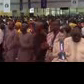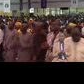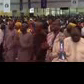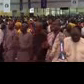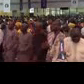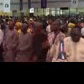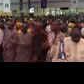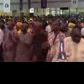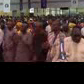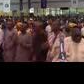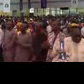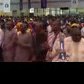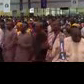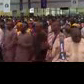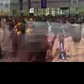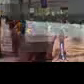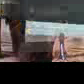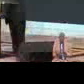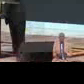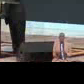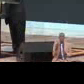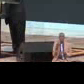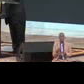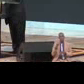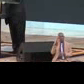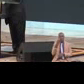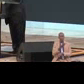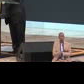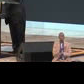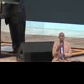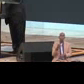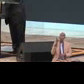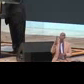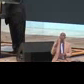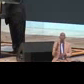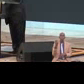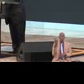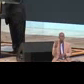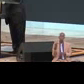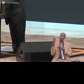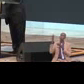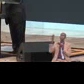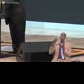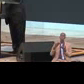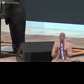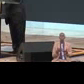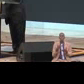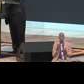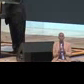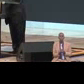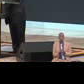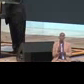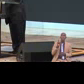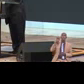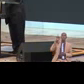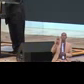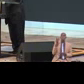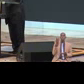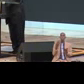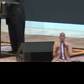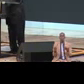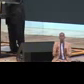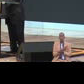For this purpose, the Son of God was manifested, that he might